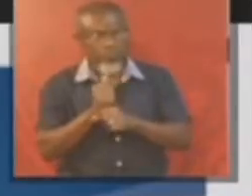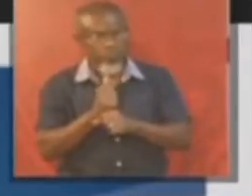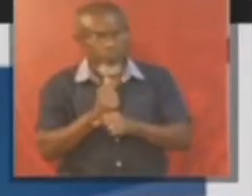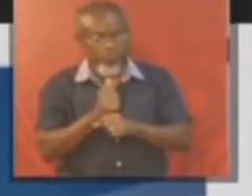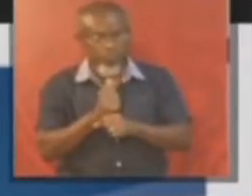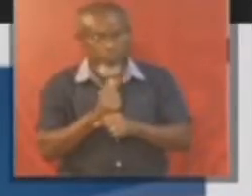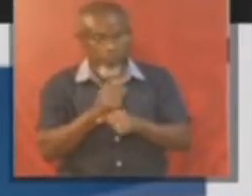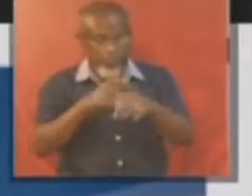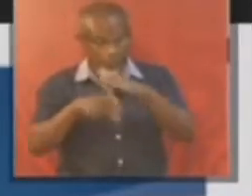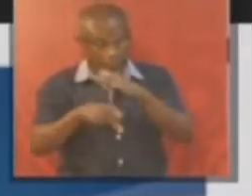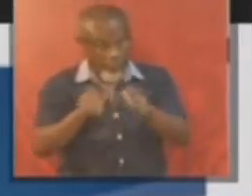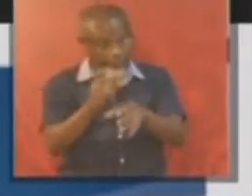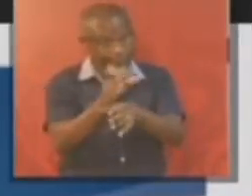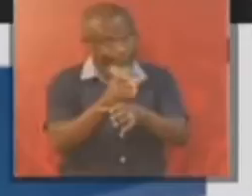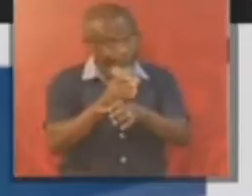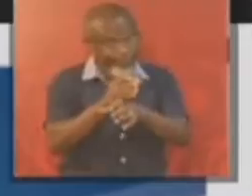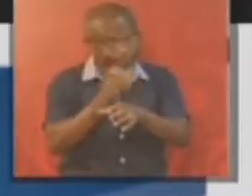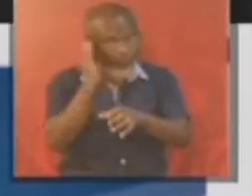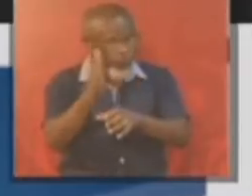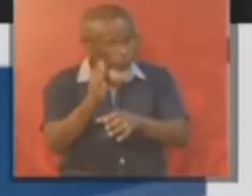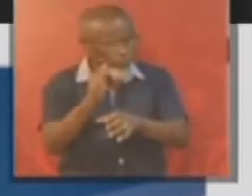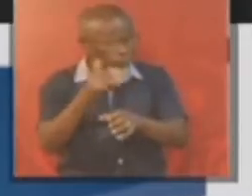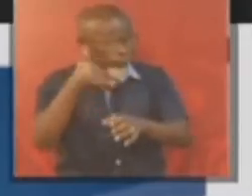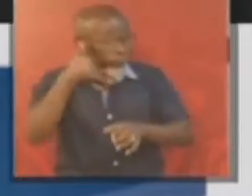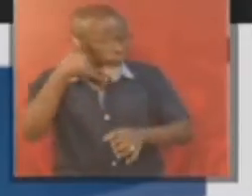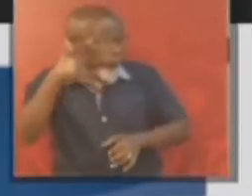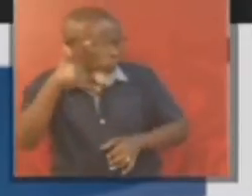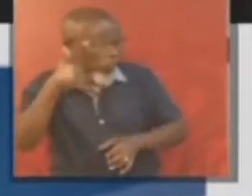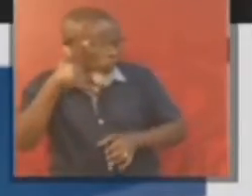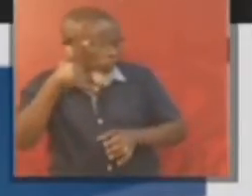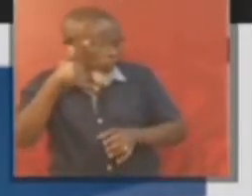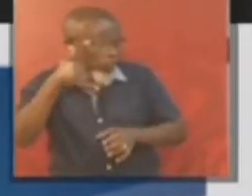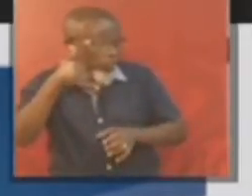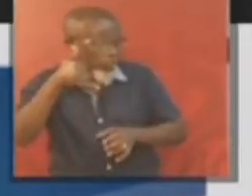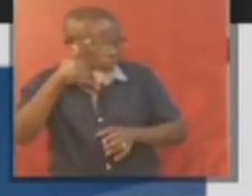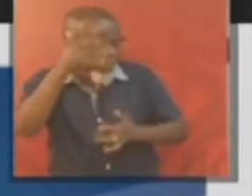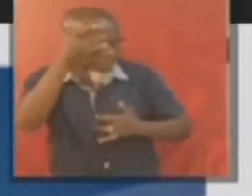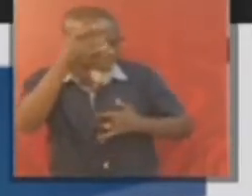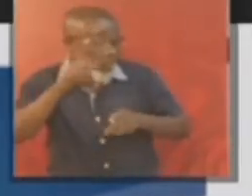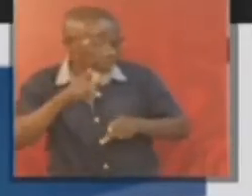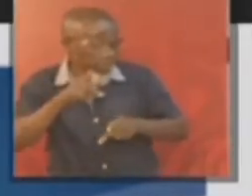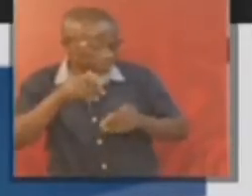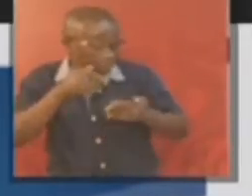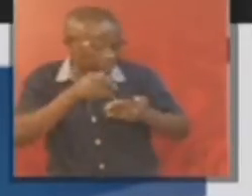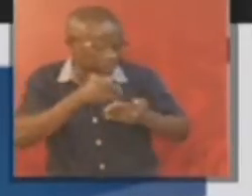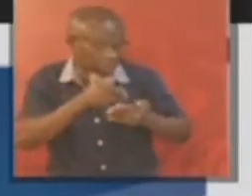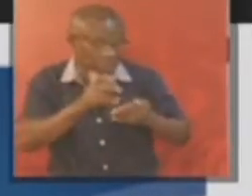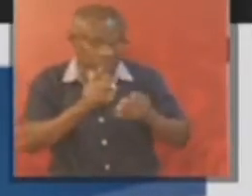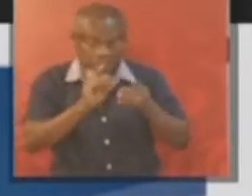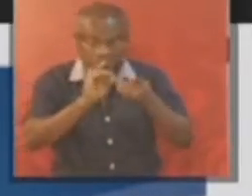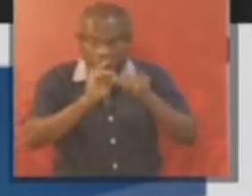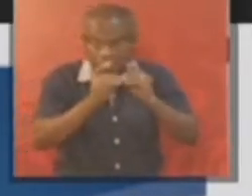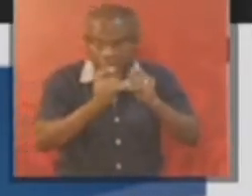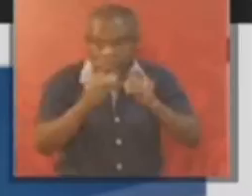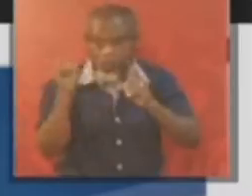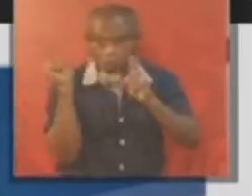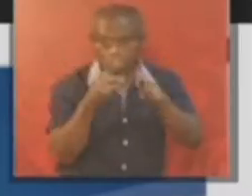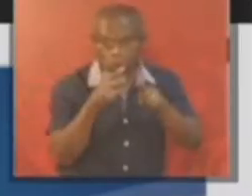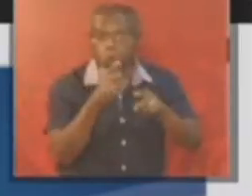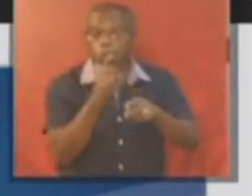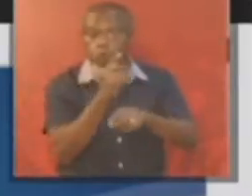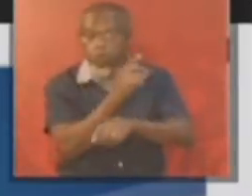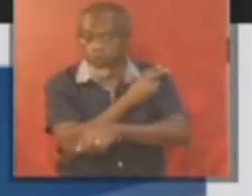Primary care doctors will call patients prior to their clinic. Clinic dates to identify those with uncontrolled diabetes